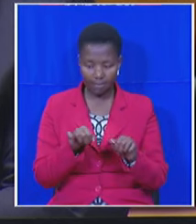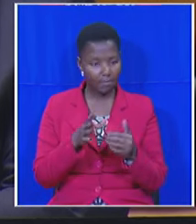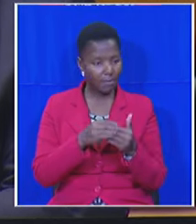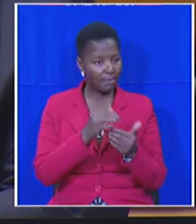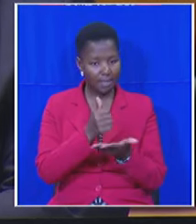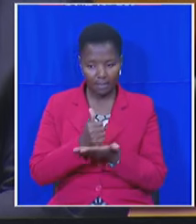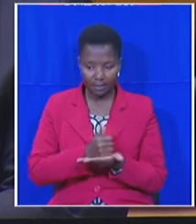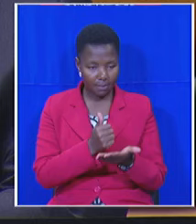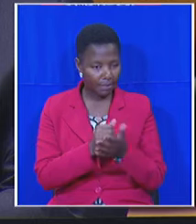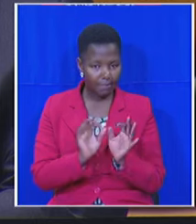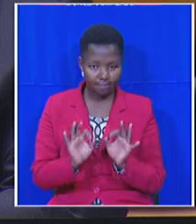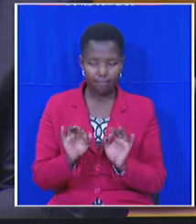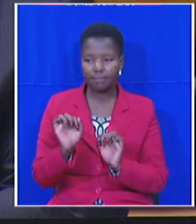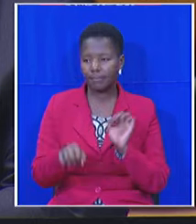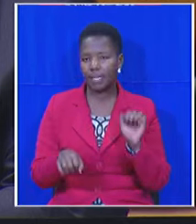their allocated seats?